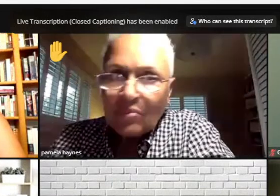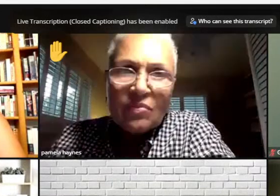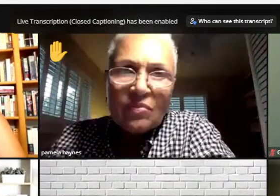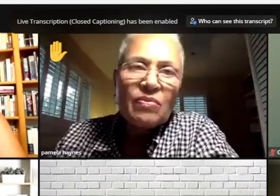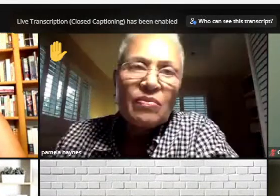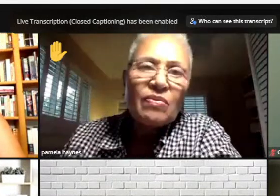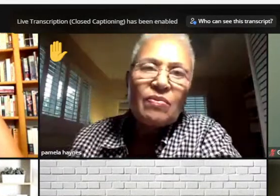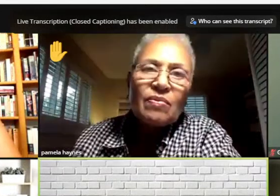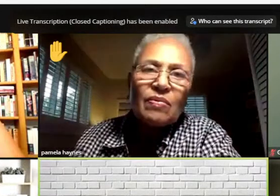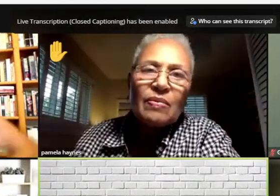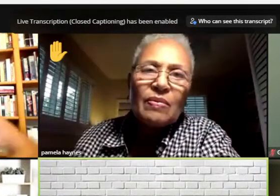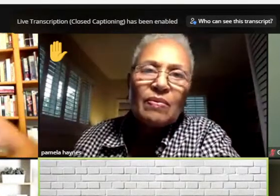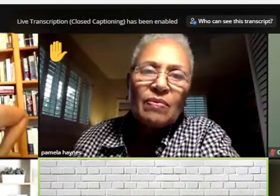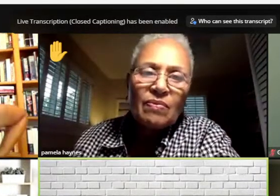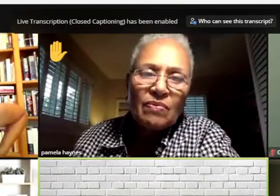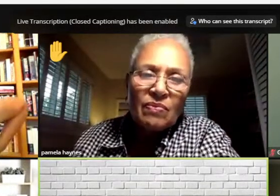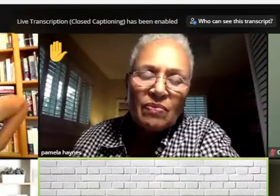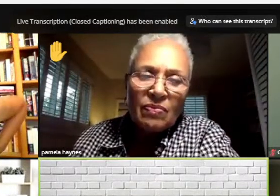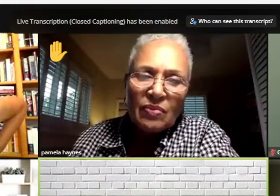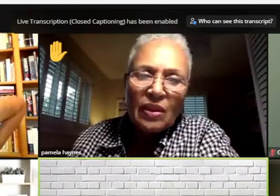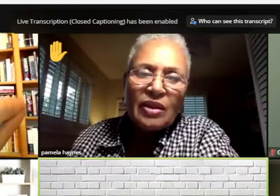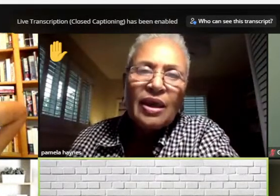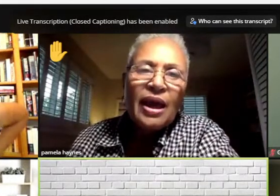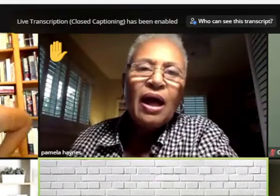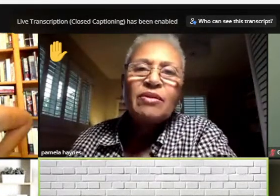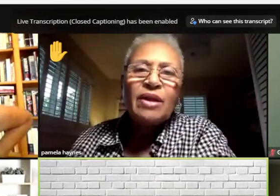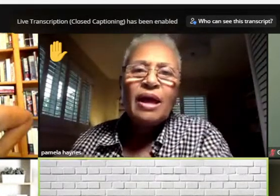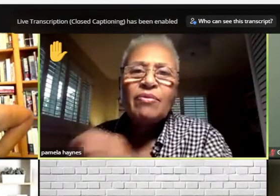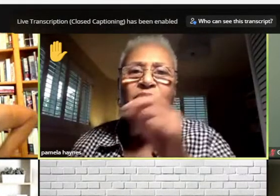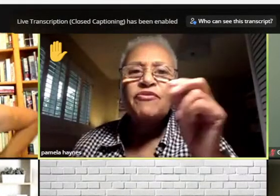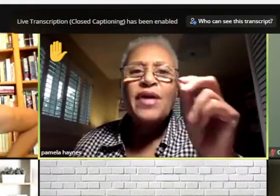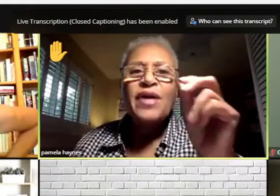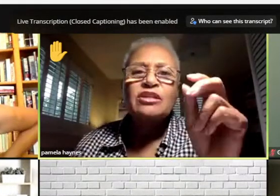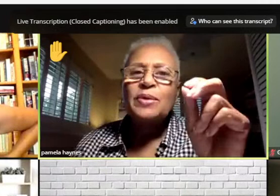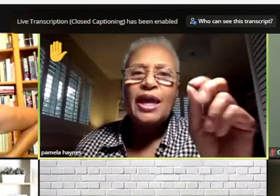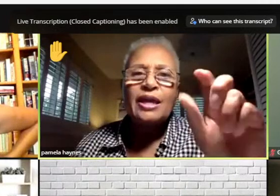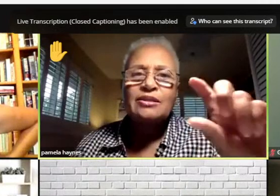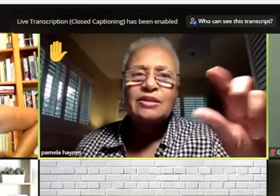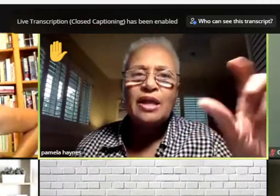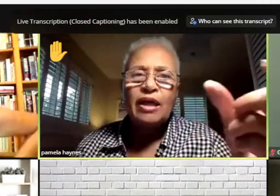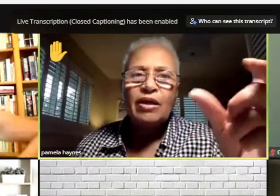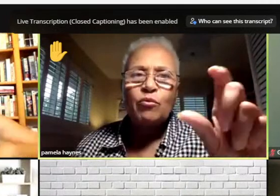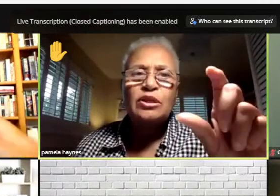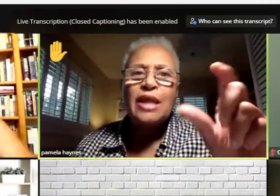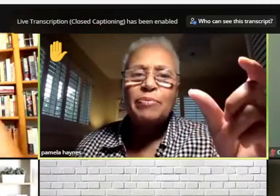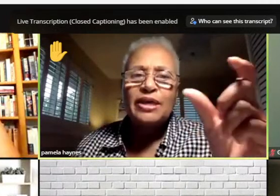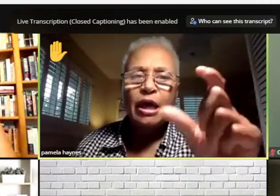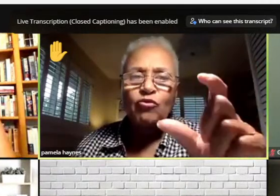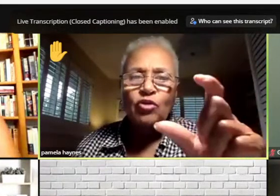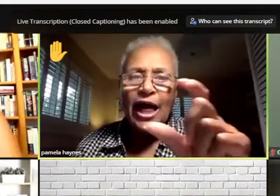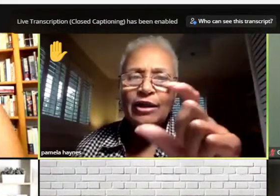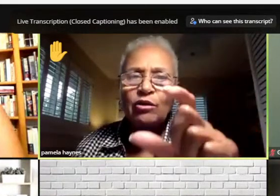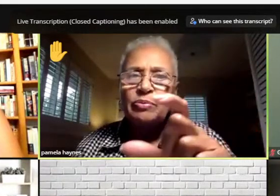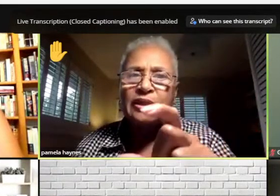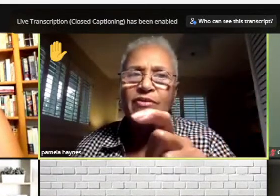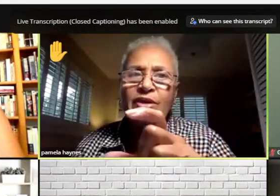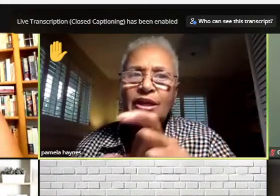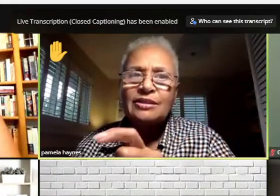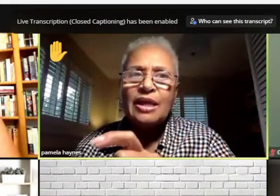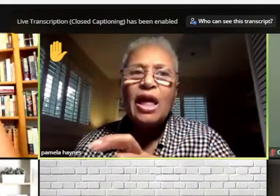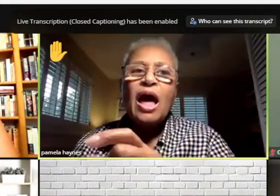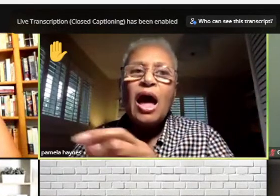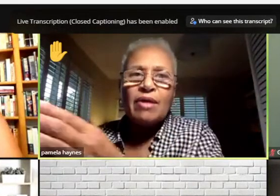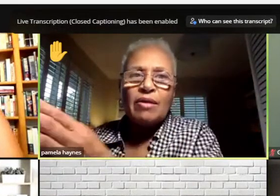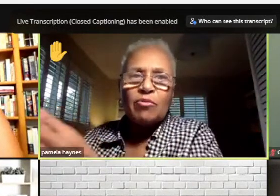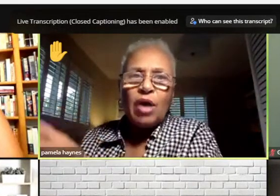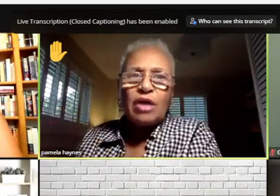on the existing The language. desire is for the fall semester. Yeah. The fast as we can is not, will not be helpful, I don't believe,